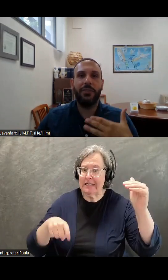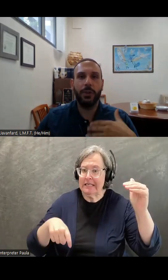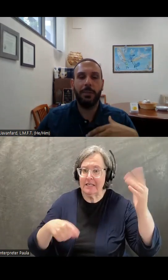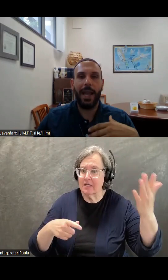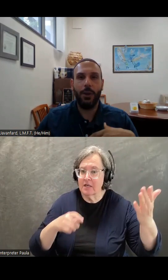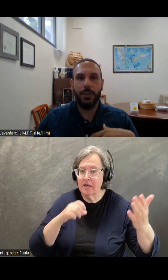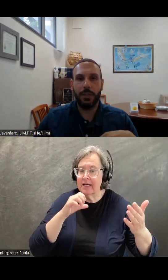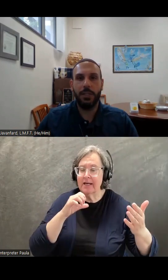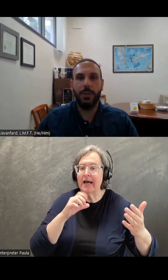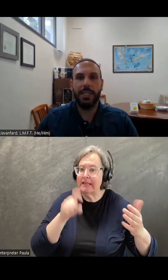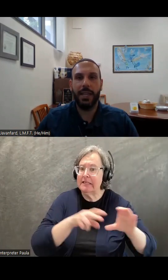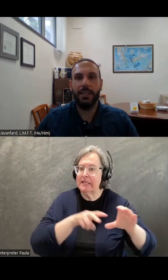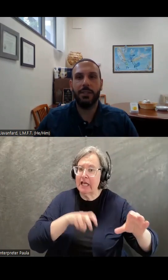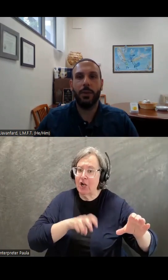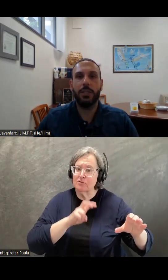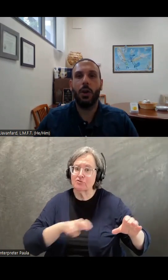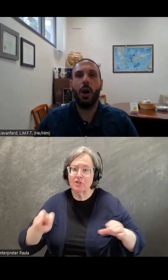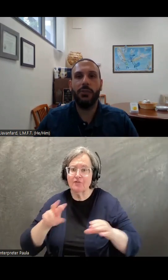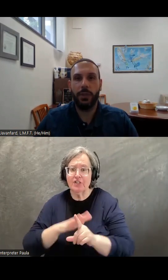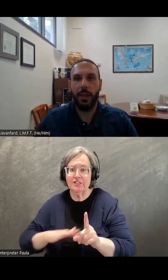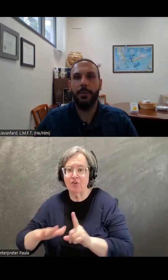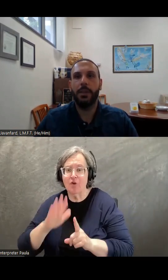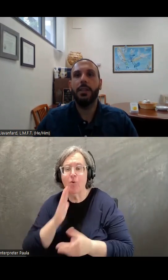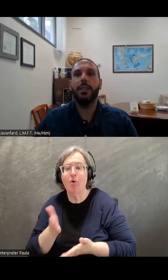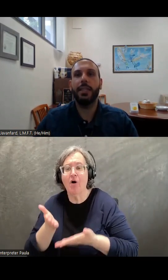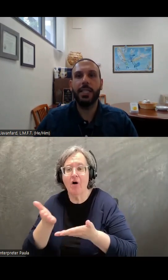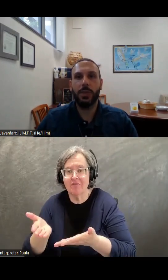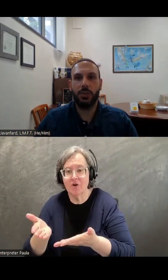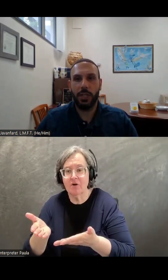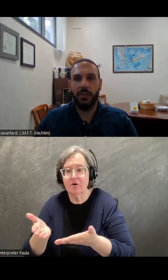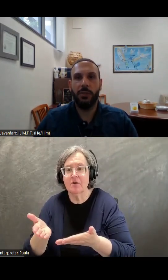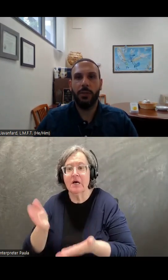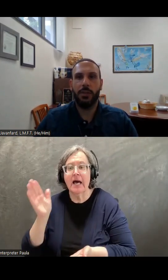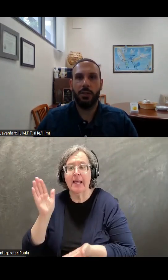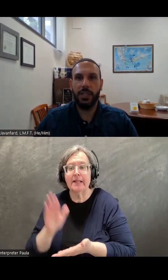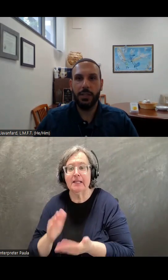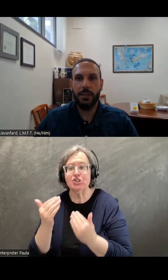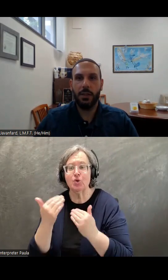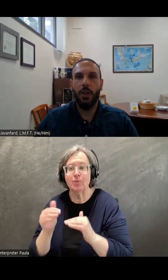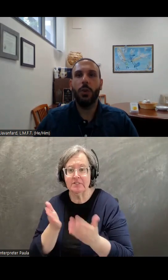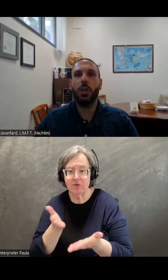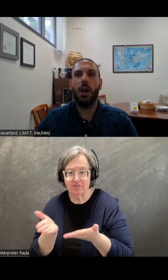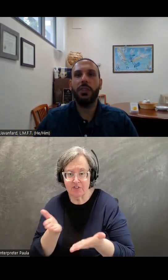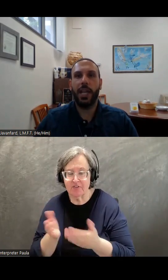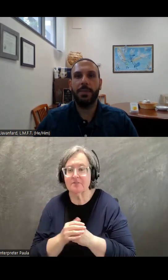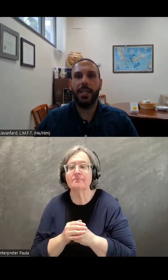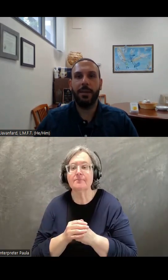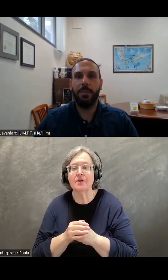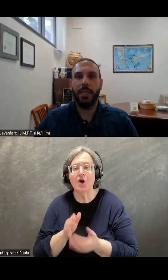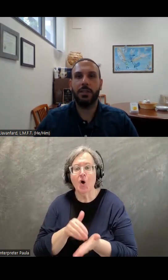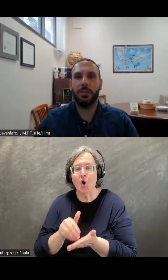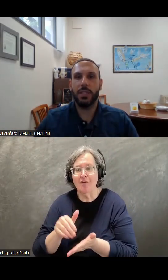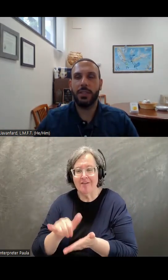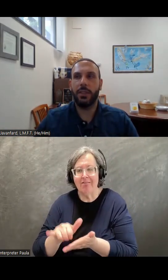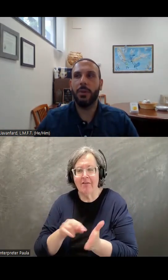doesn't divert them out into a setting that is going to offer them the least restrictive services, which oftentimes end up